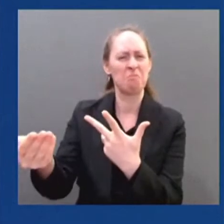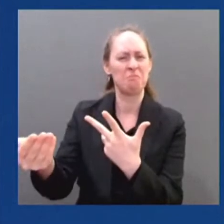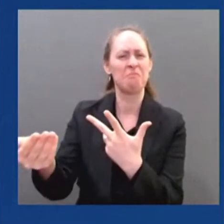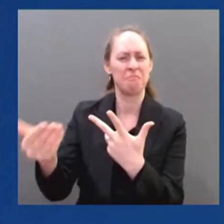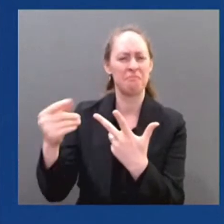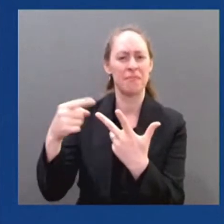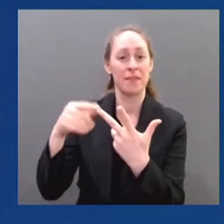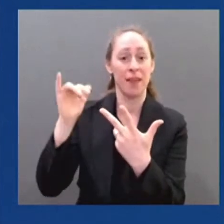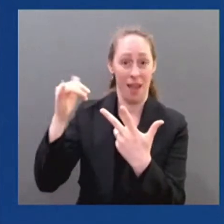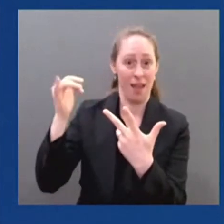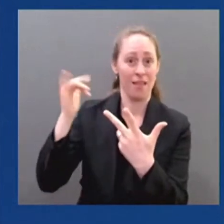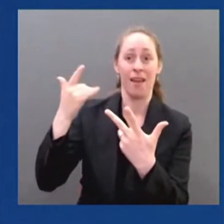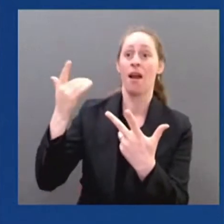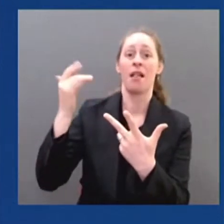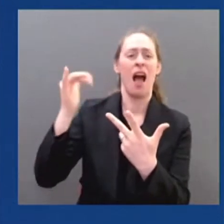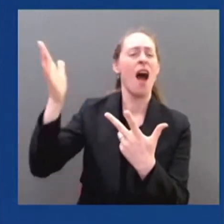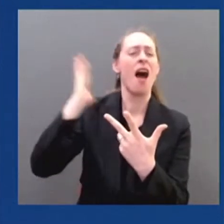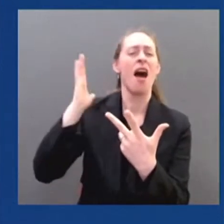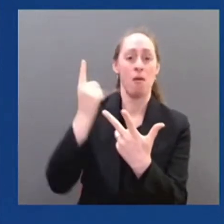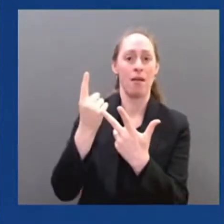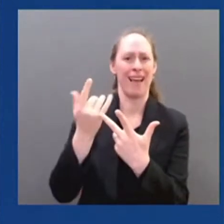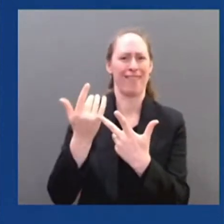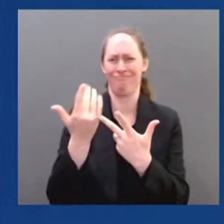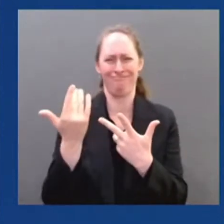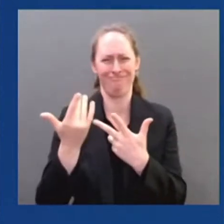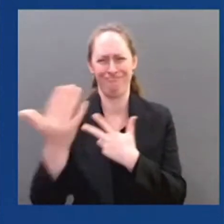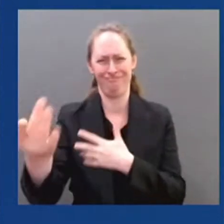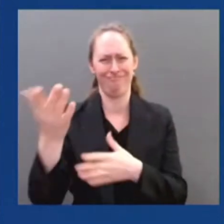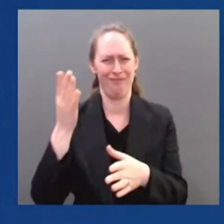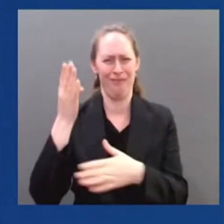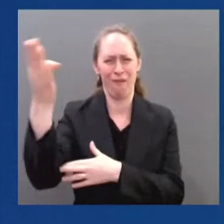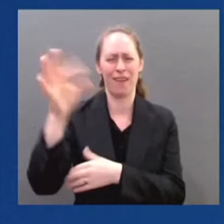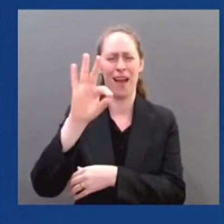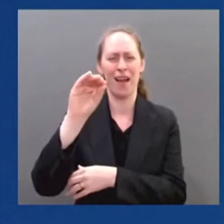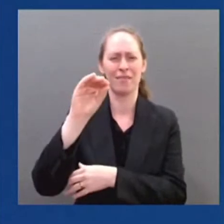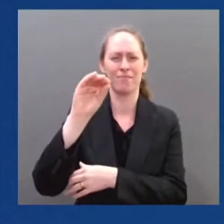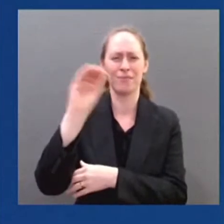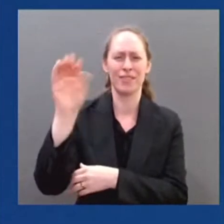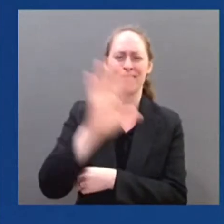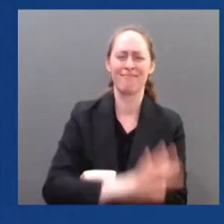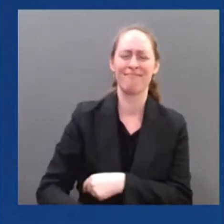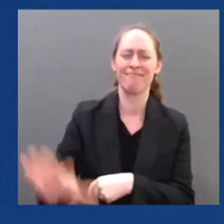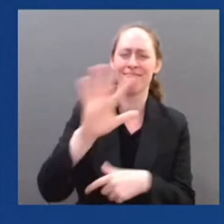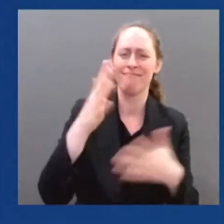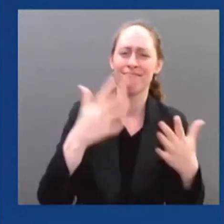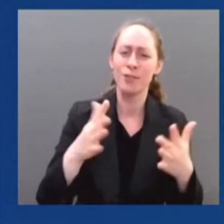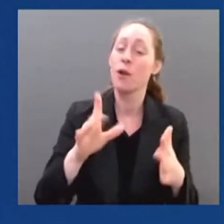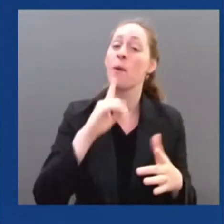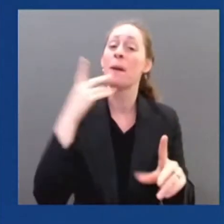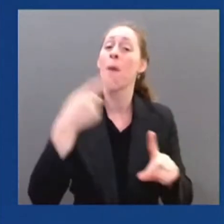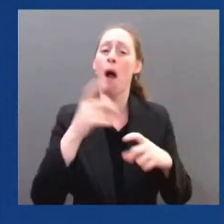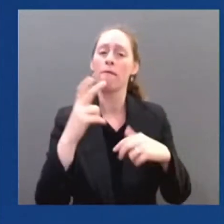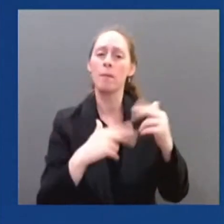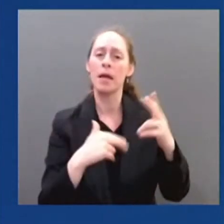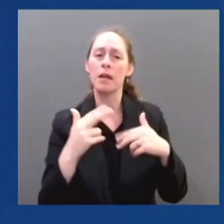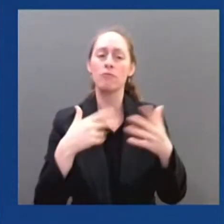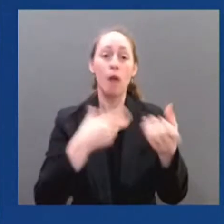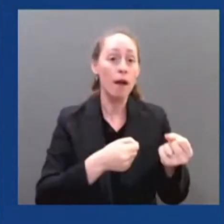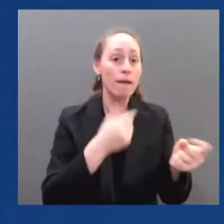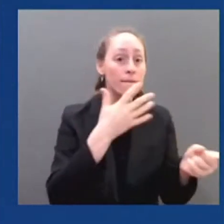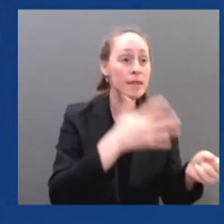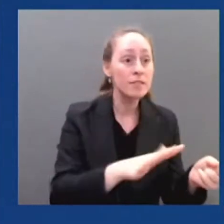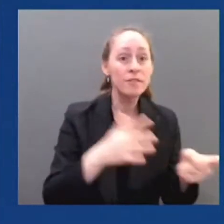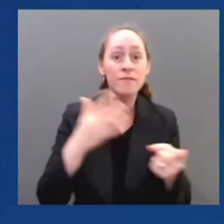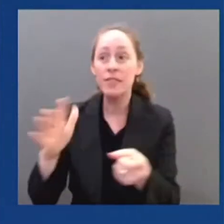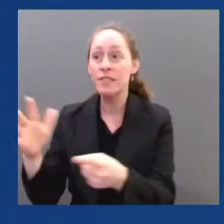shot. We know the importance of working with trusted voices and community leaders, and we're doing just that. HHS